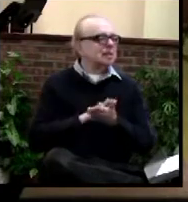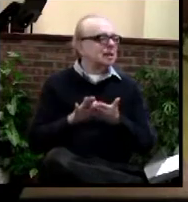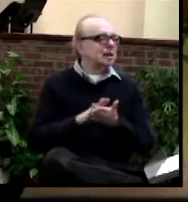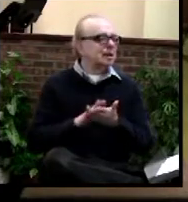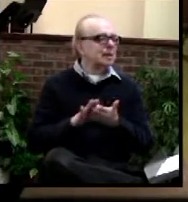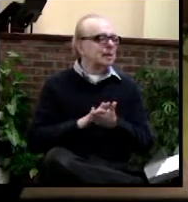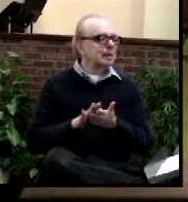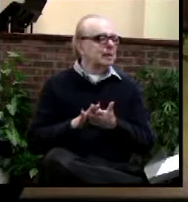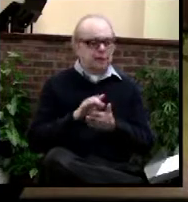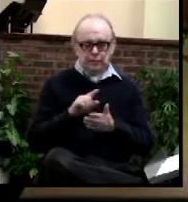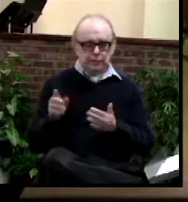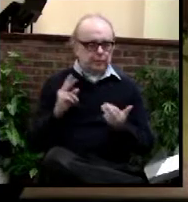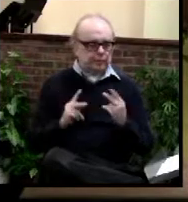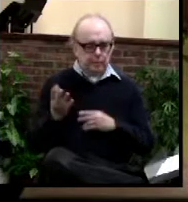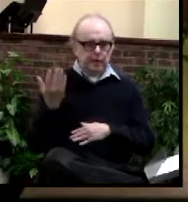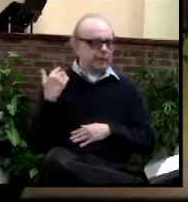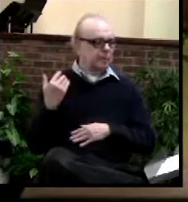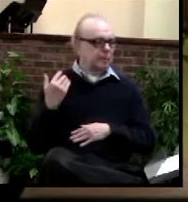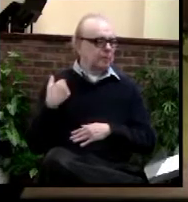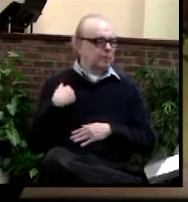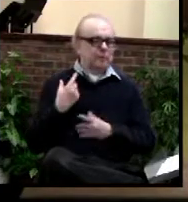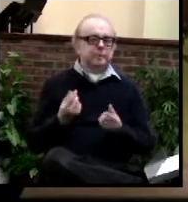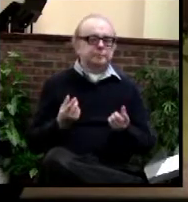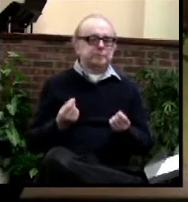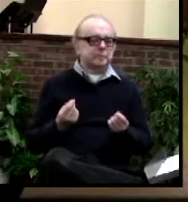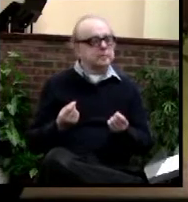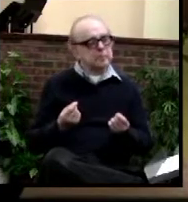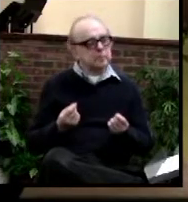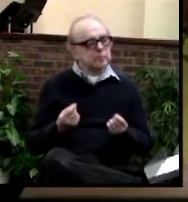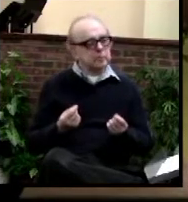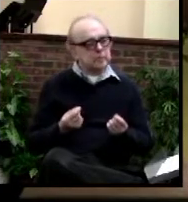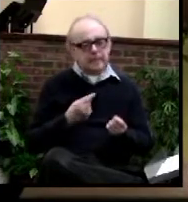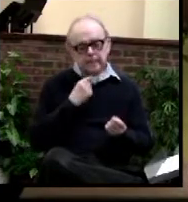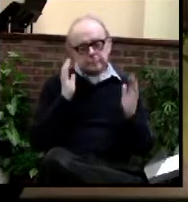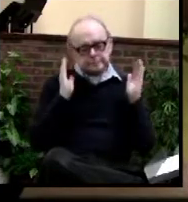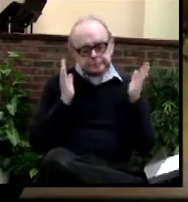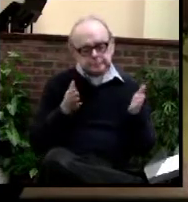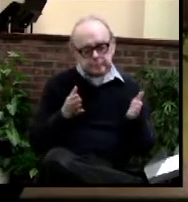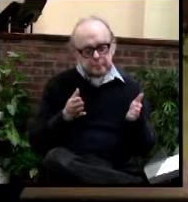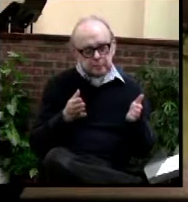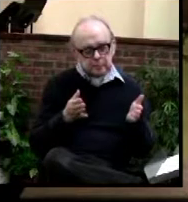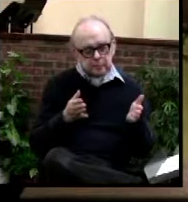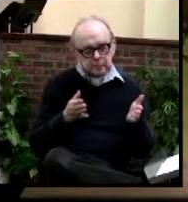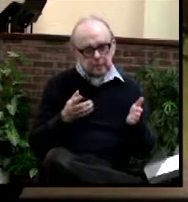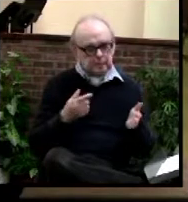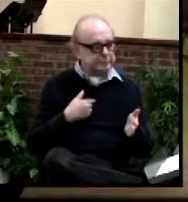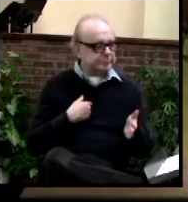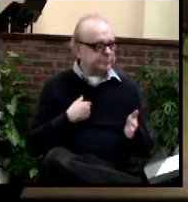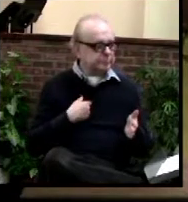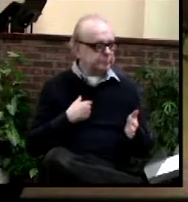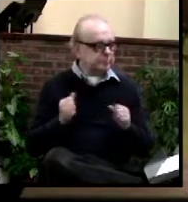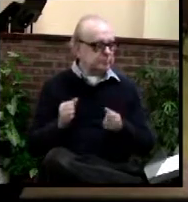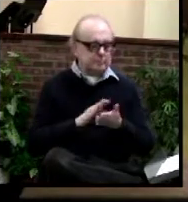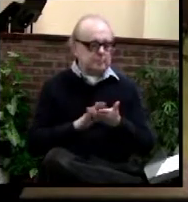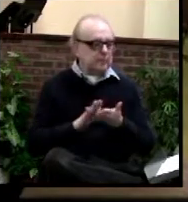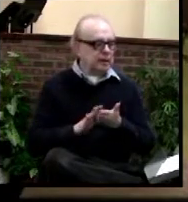And to them, what they would do is they would say, well, listen, I'm not going to take a clean animal and